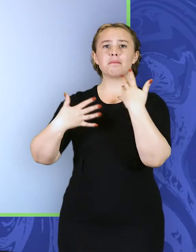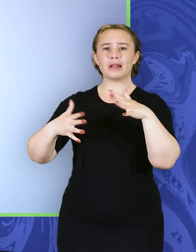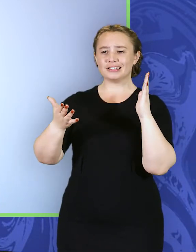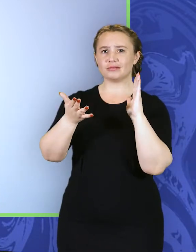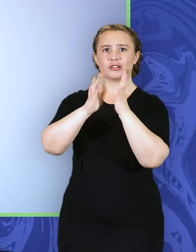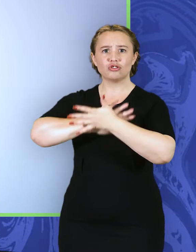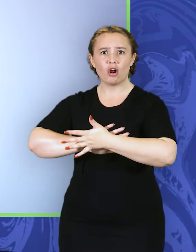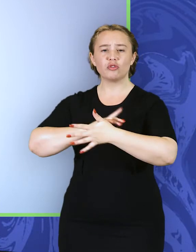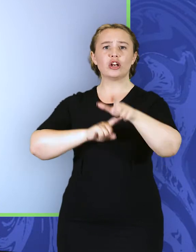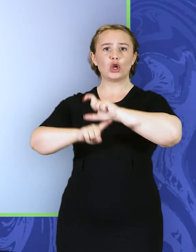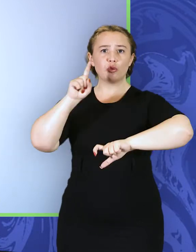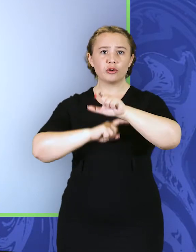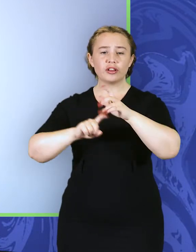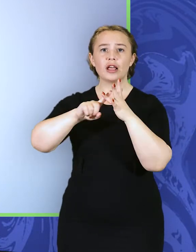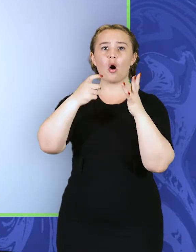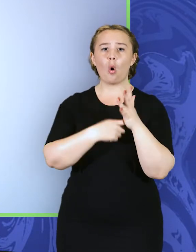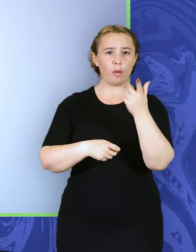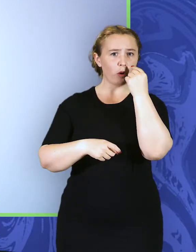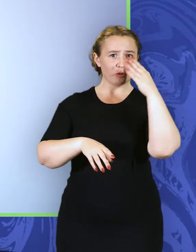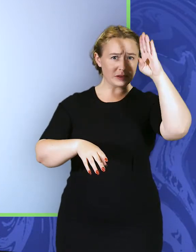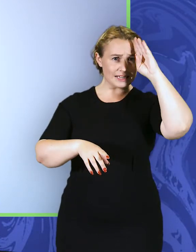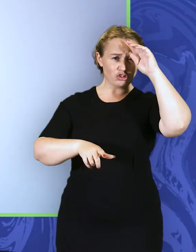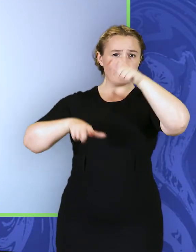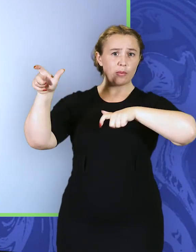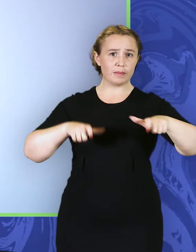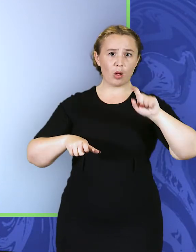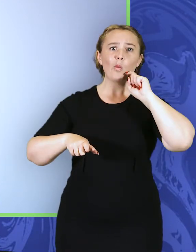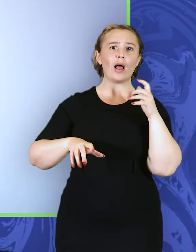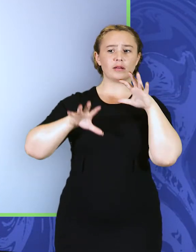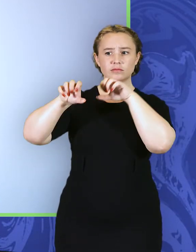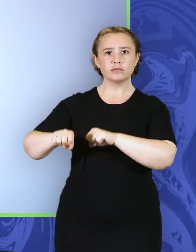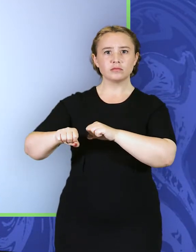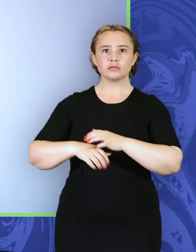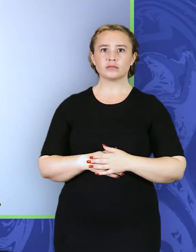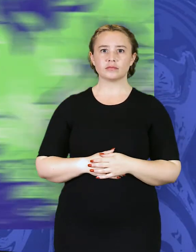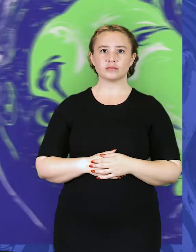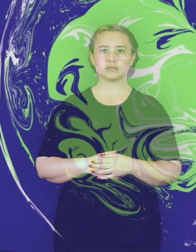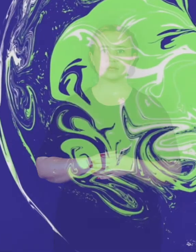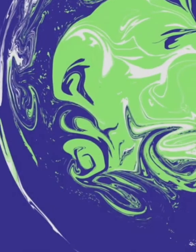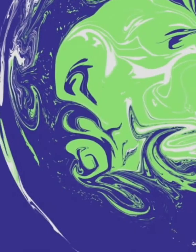disruption to Scotland's communities or that pose a danger to individuals, we will take action.